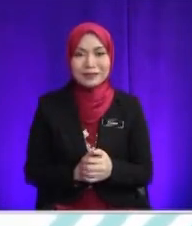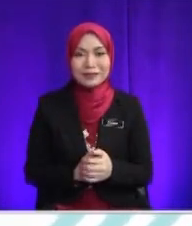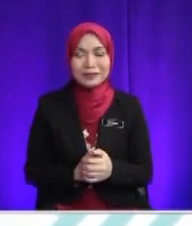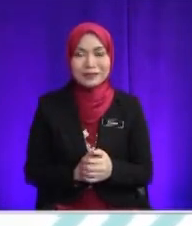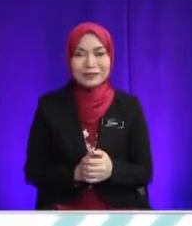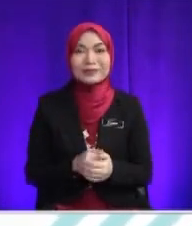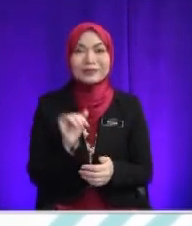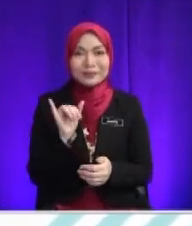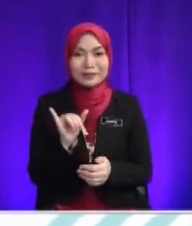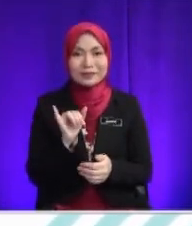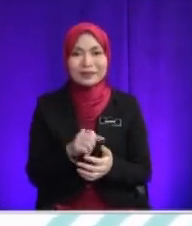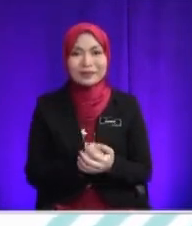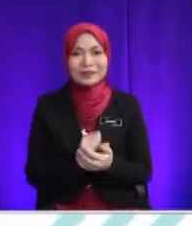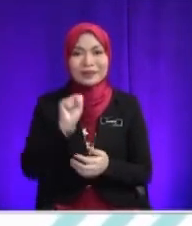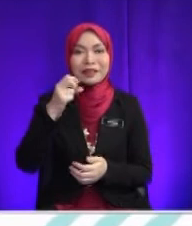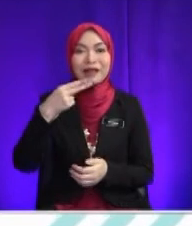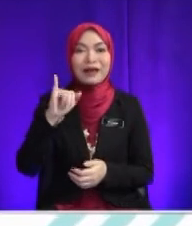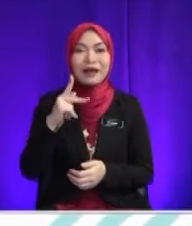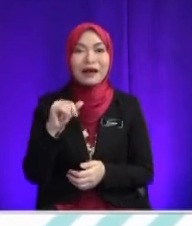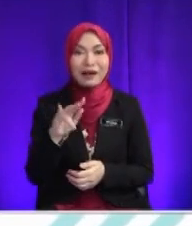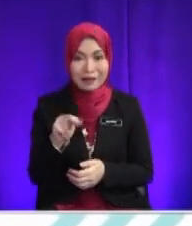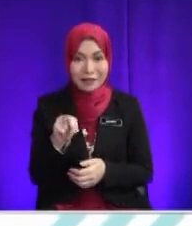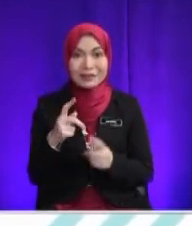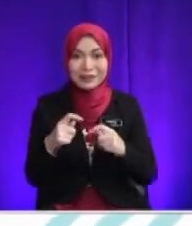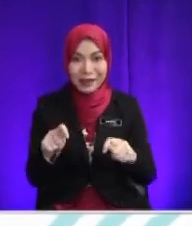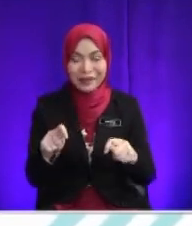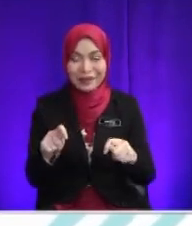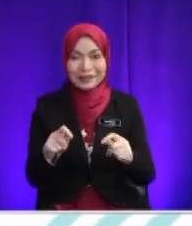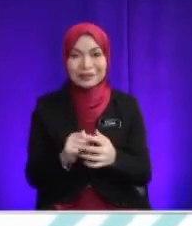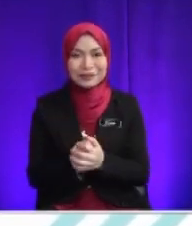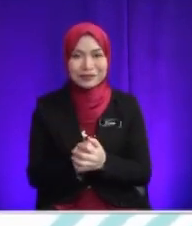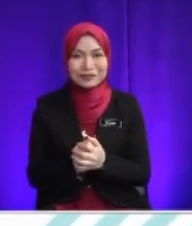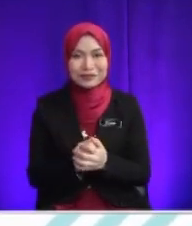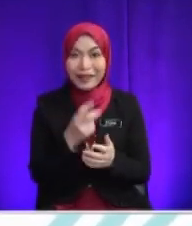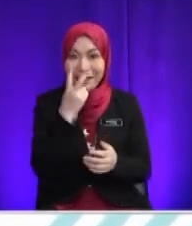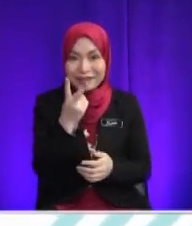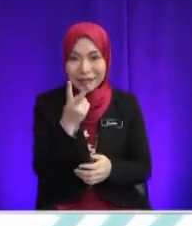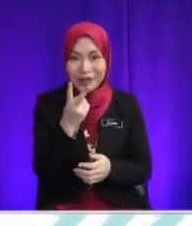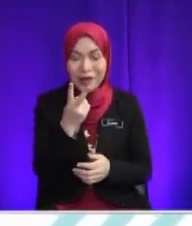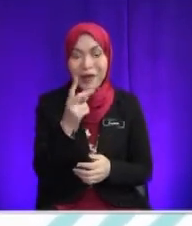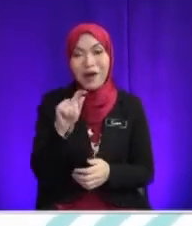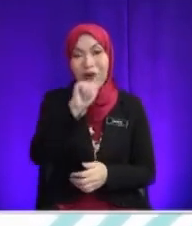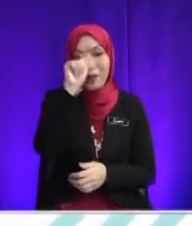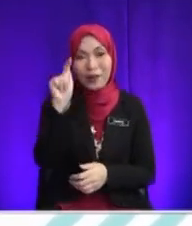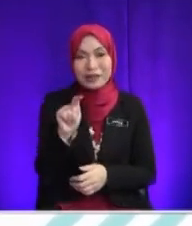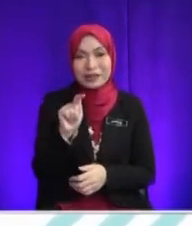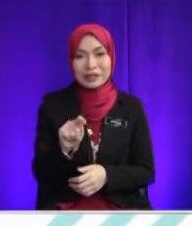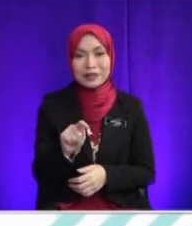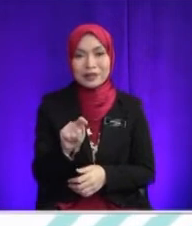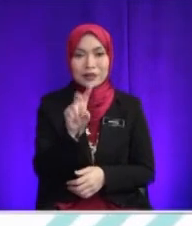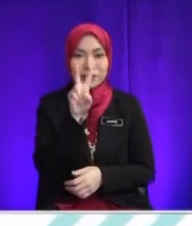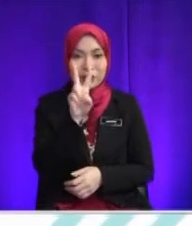Yes, Shikin. Shikin, are you ready? Okay, so let's see question 2. He must still be